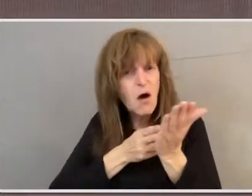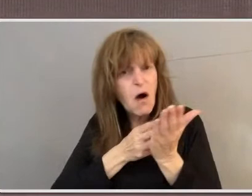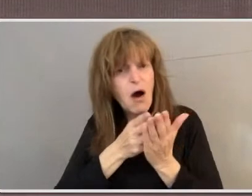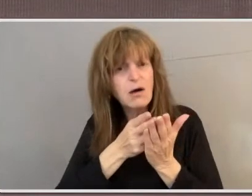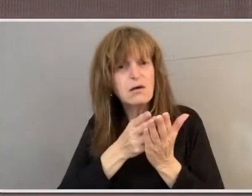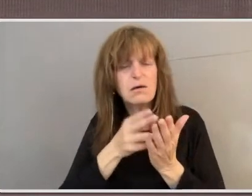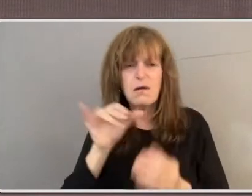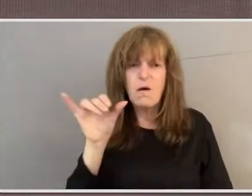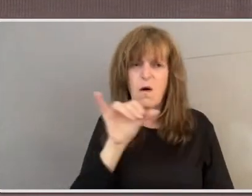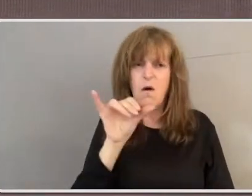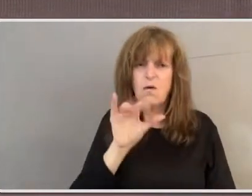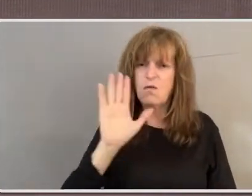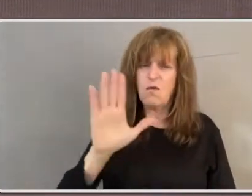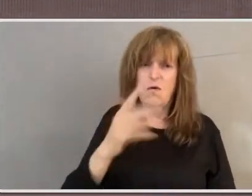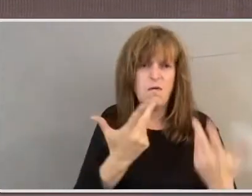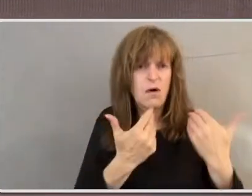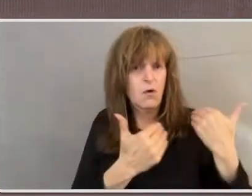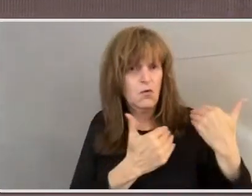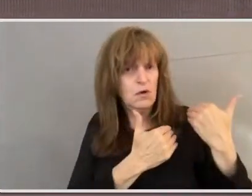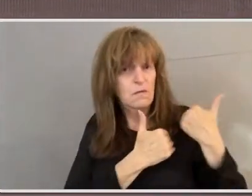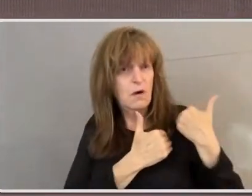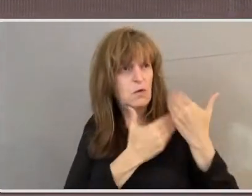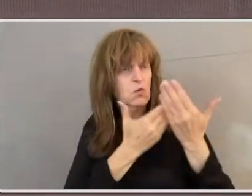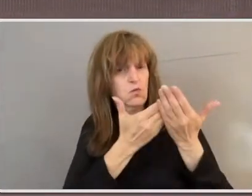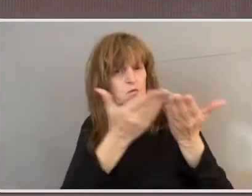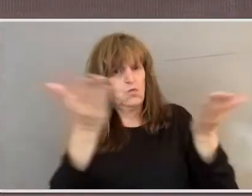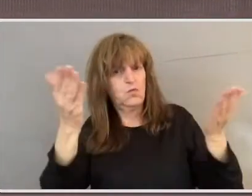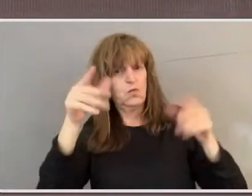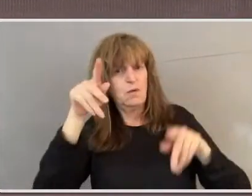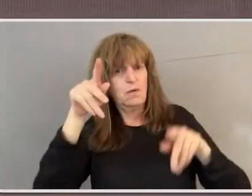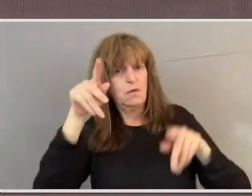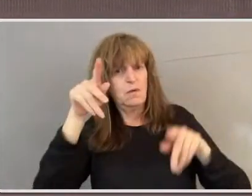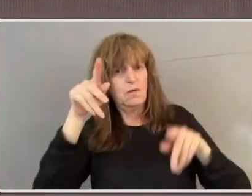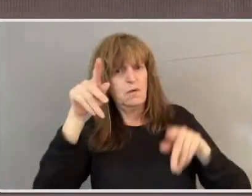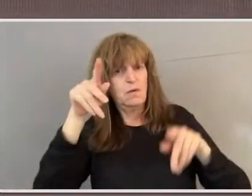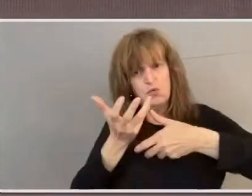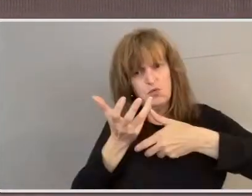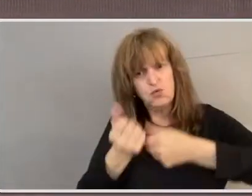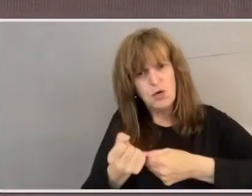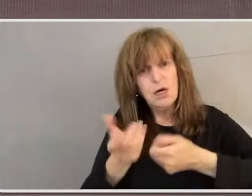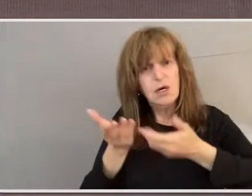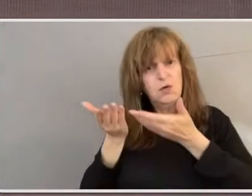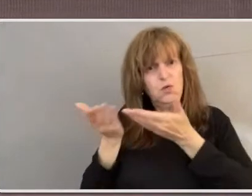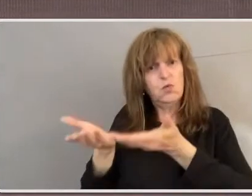legislative tools to tackle the daunting challenge we face.